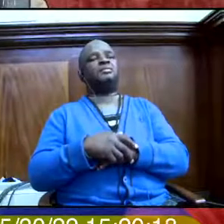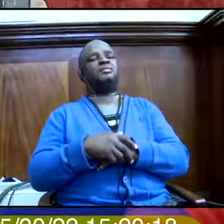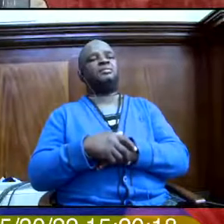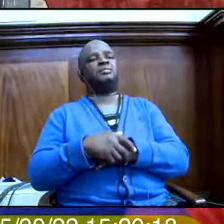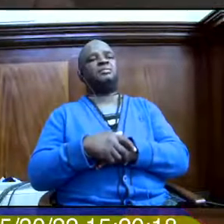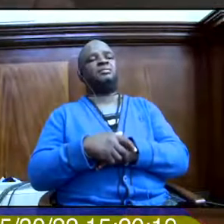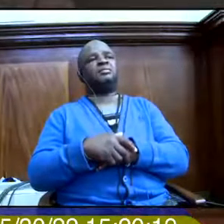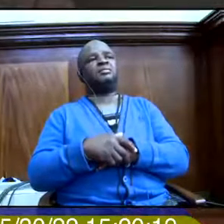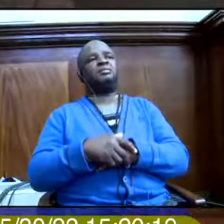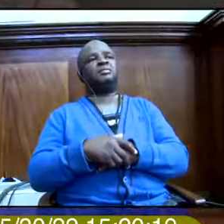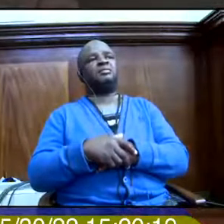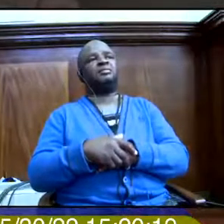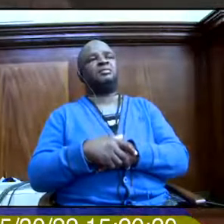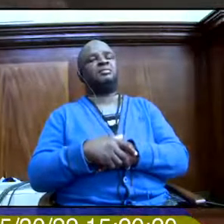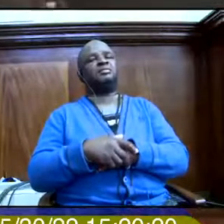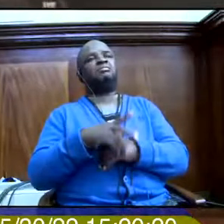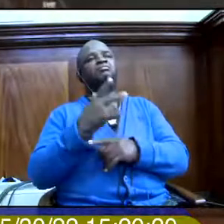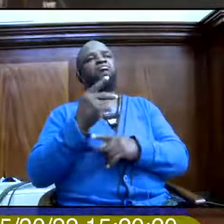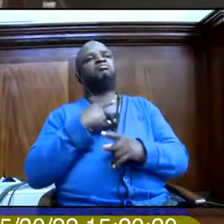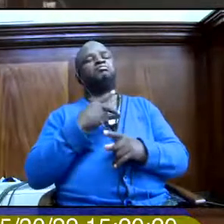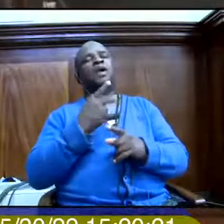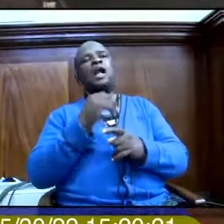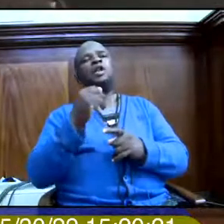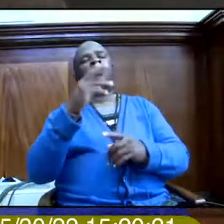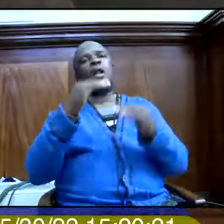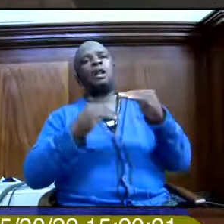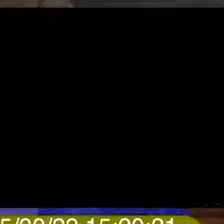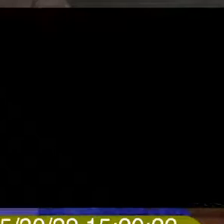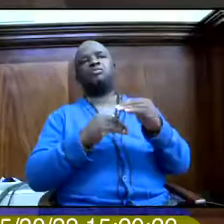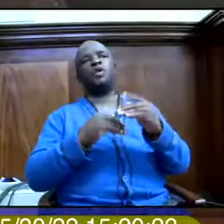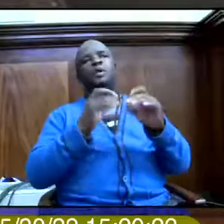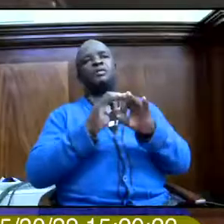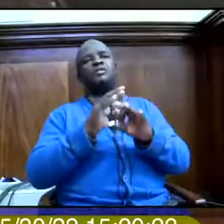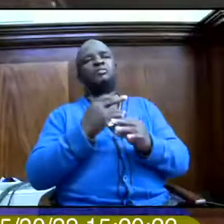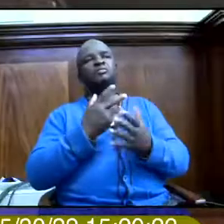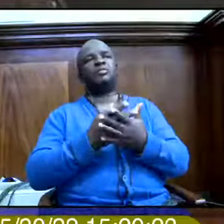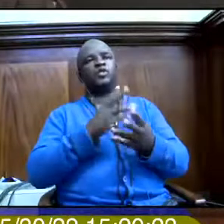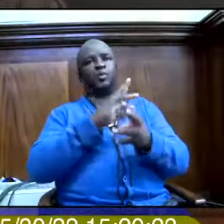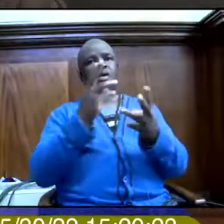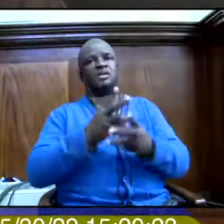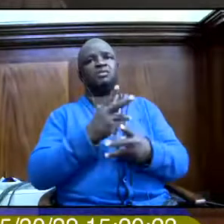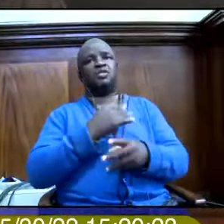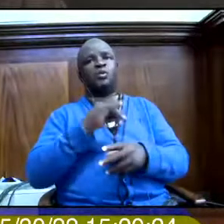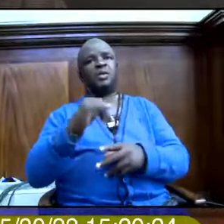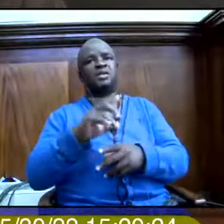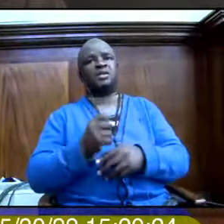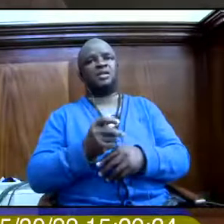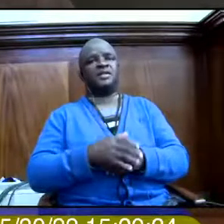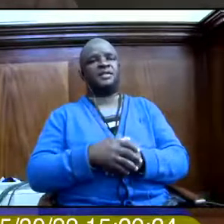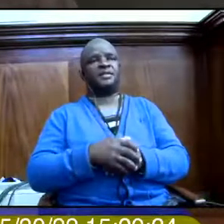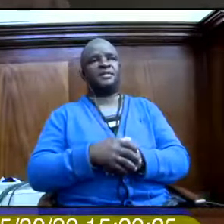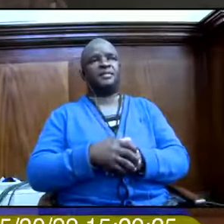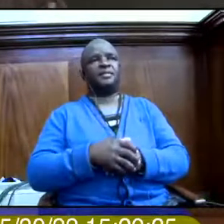indeed unequaled anywhere else in the world today